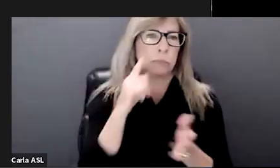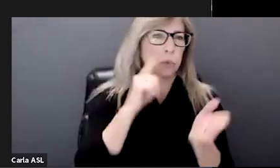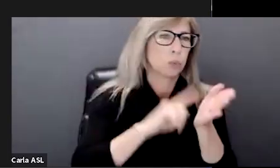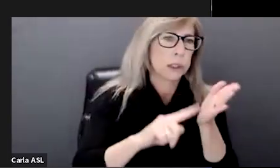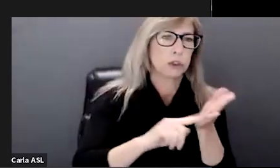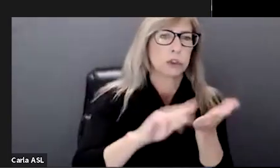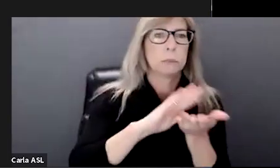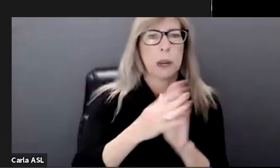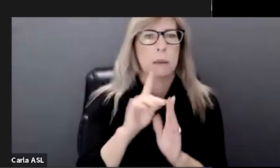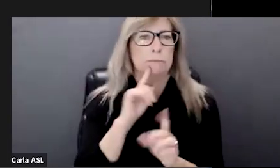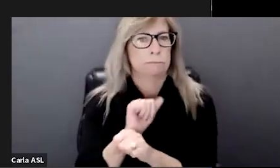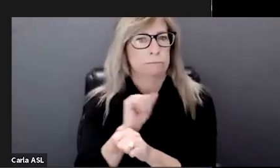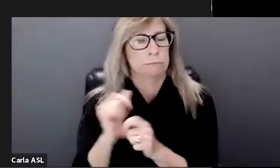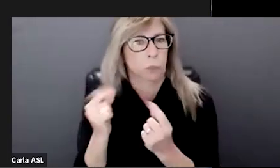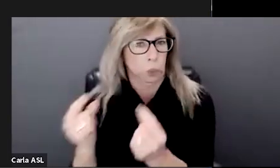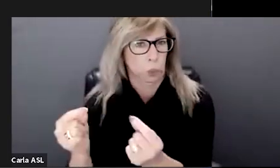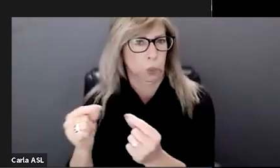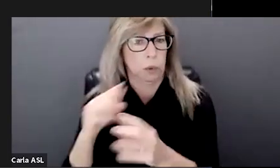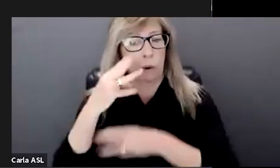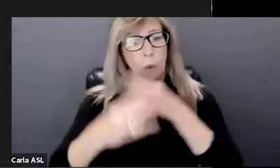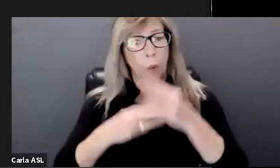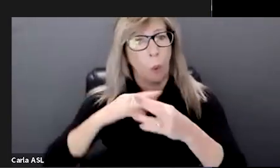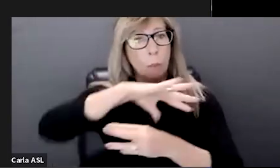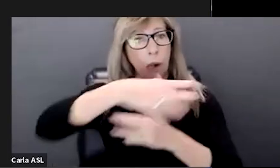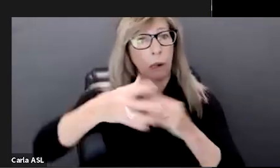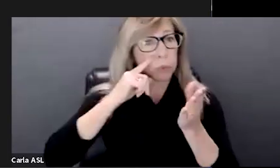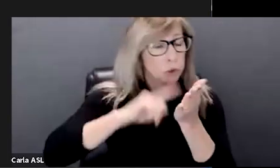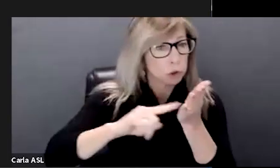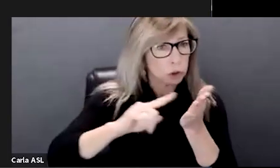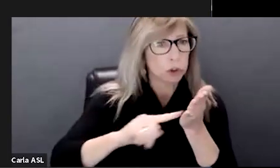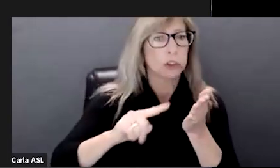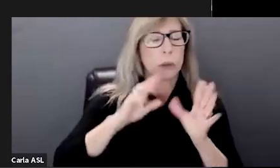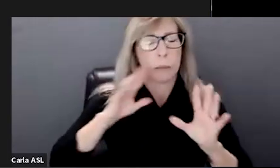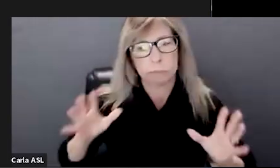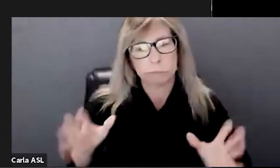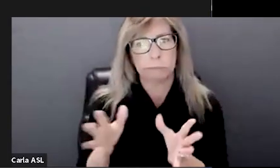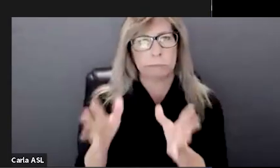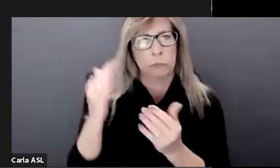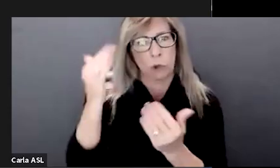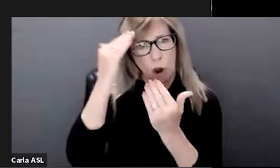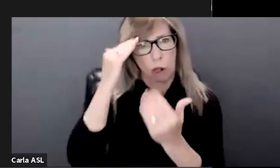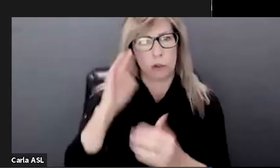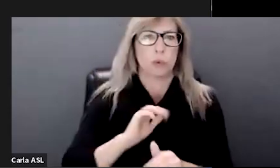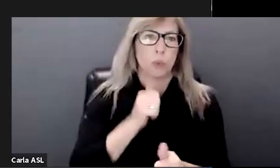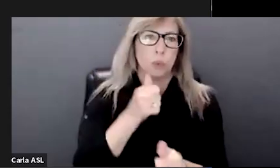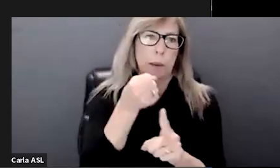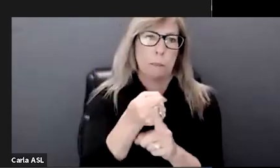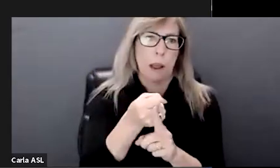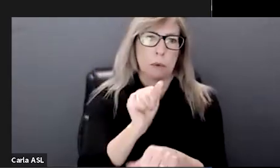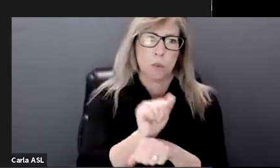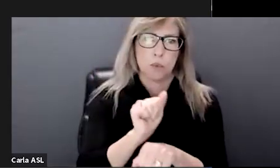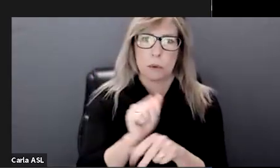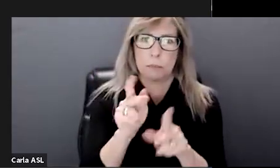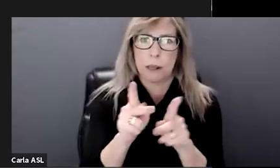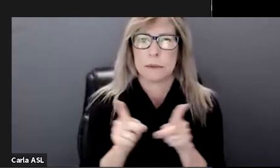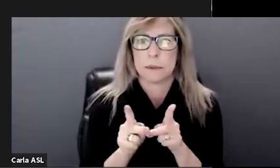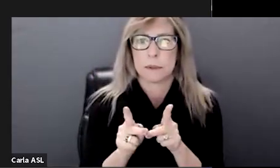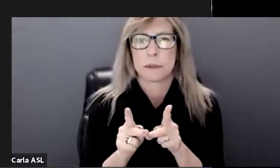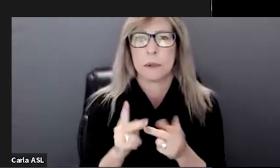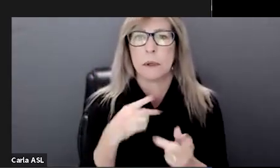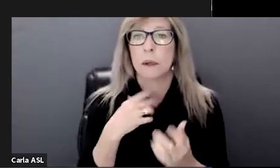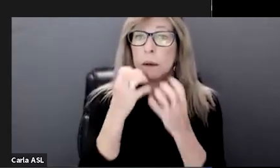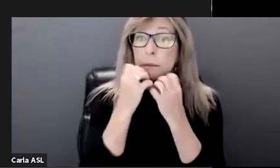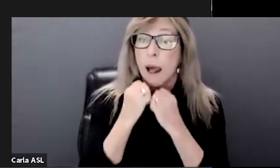research initiatives and mobilizing knowledge to create positive impacts on workplace health practices, along with our core values of